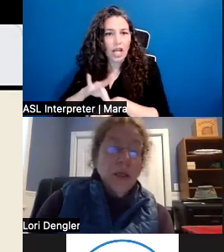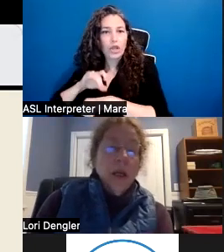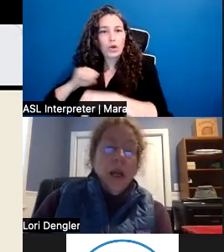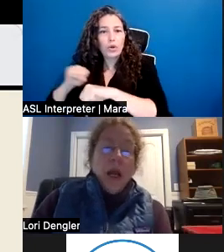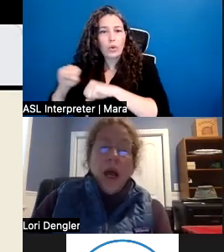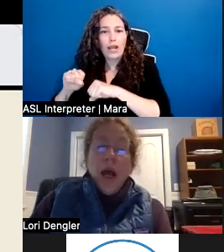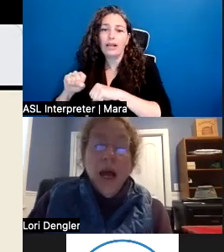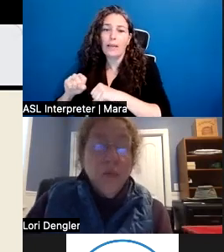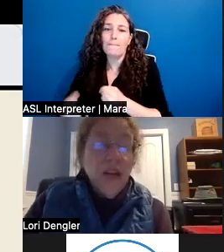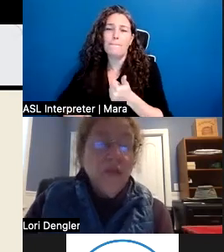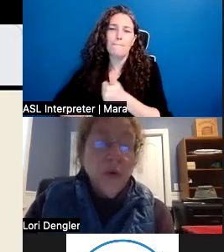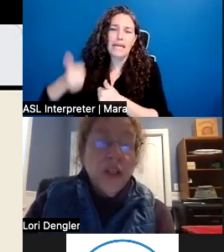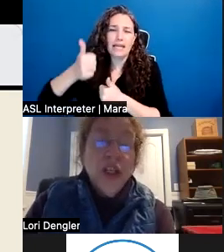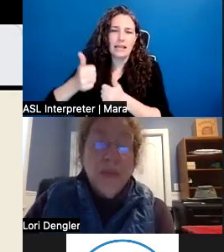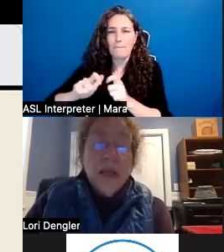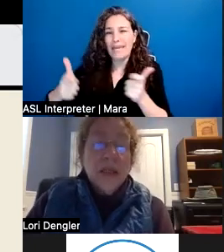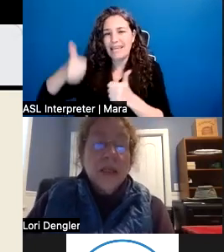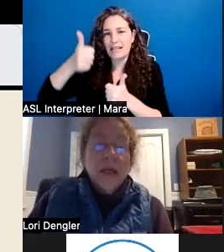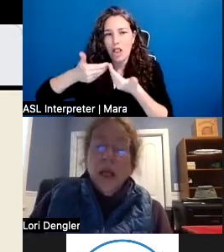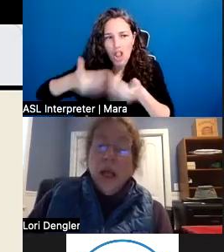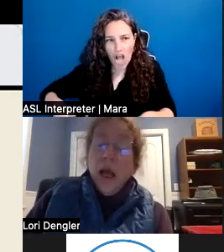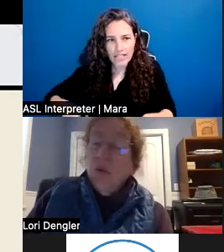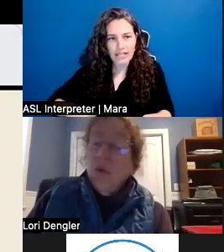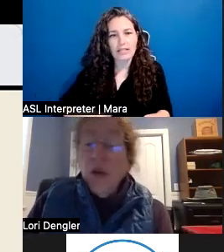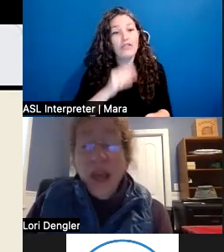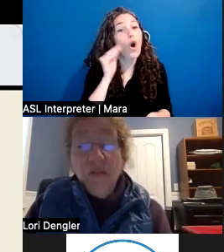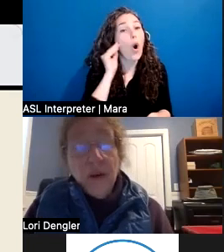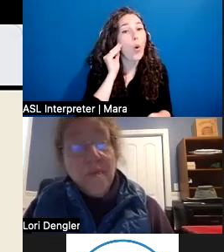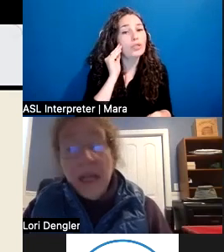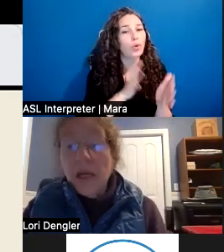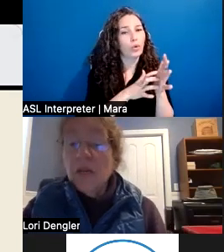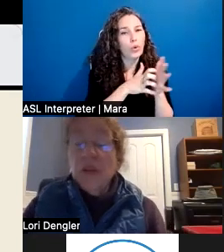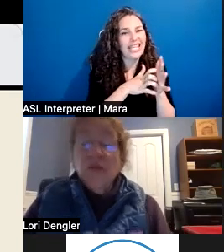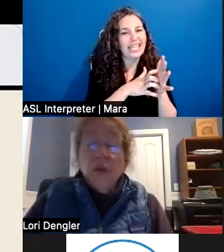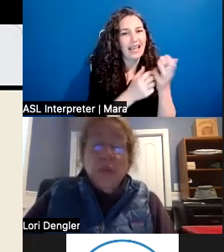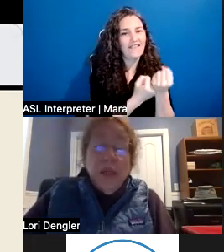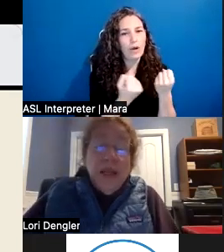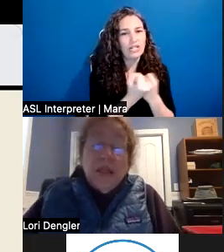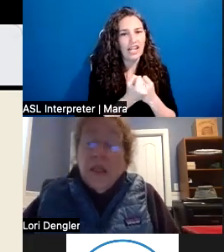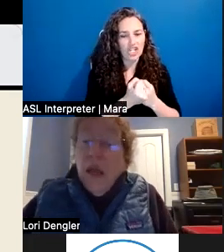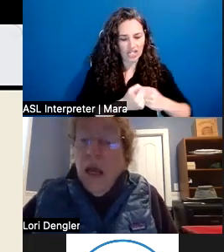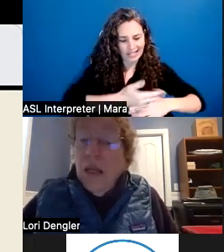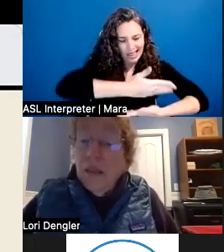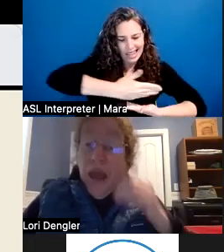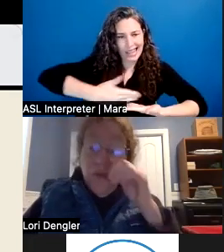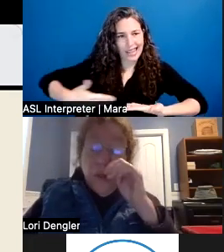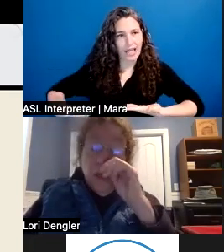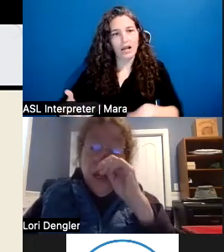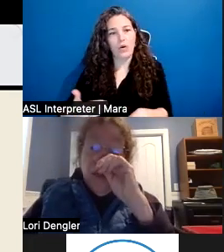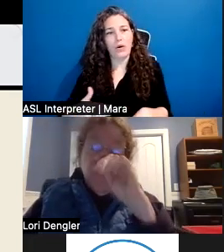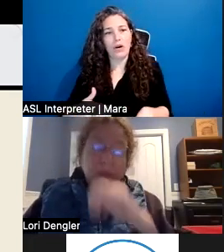foundations, unreinforced chimneys. We don't have very many unreinforced buildings